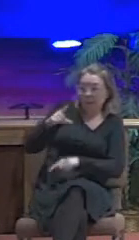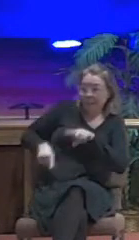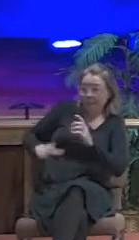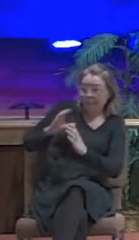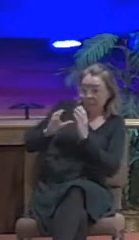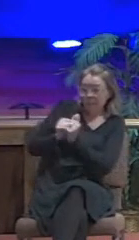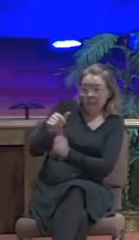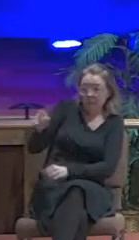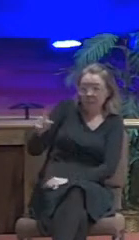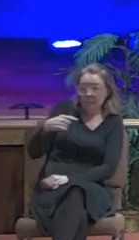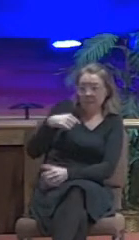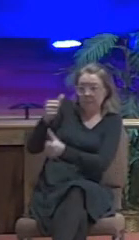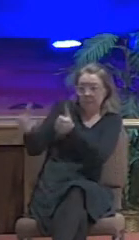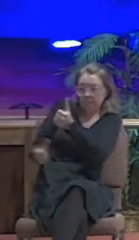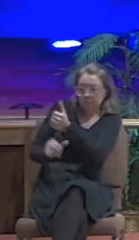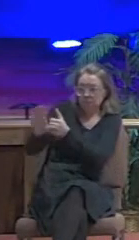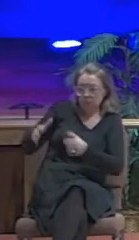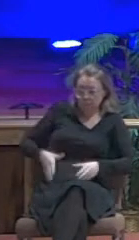Lord,